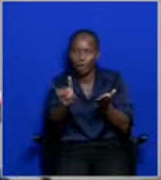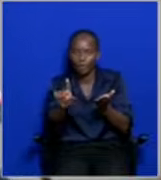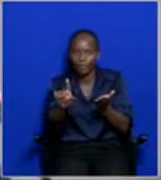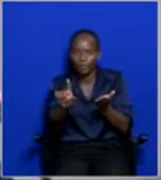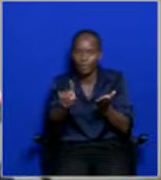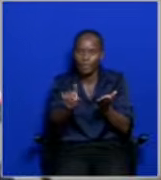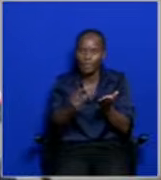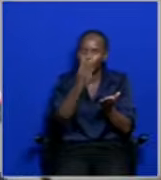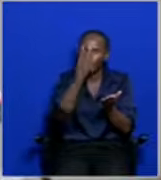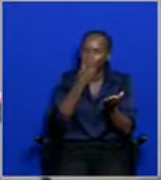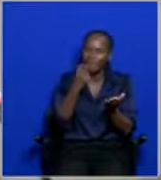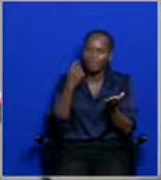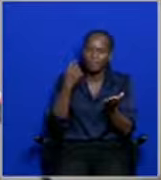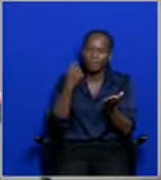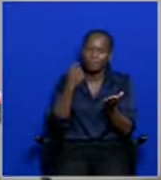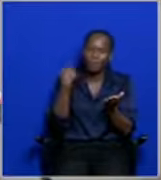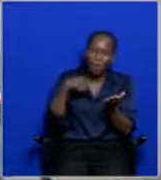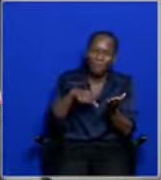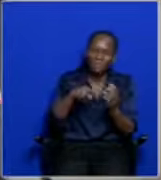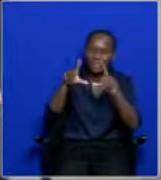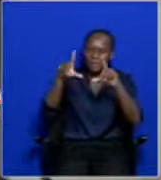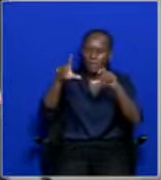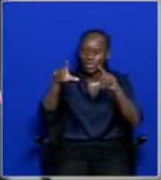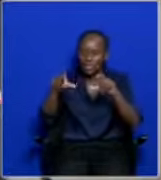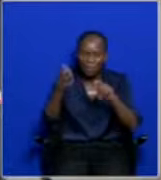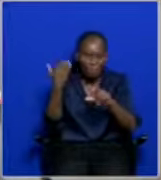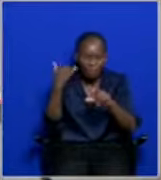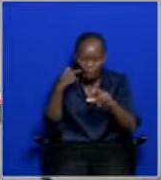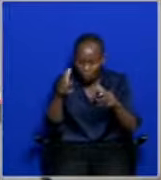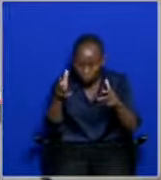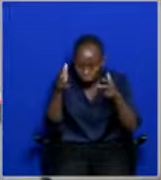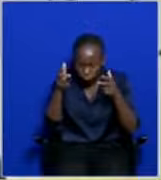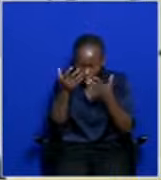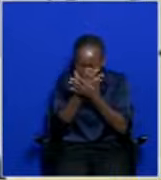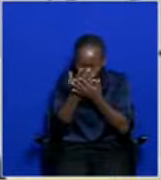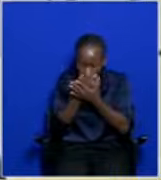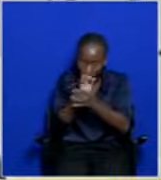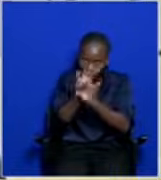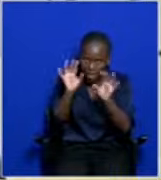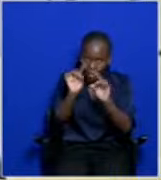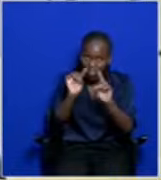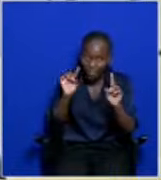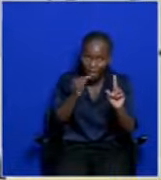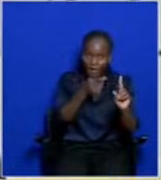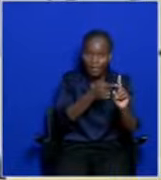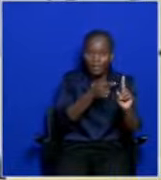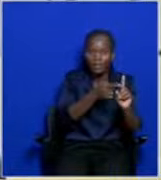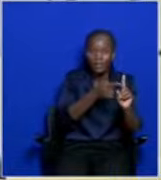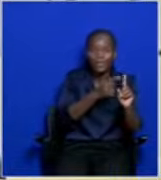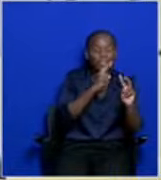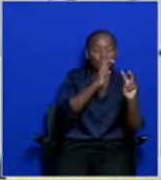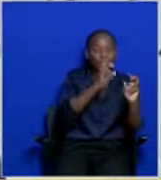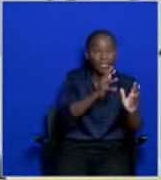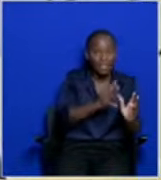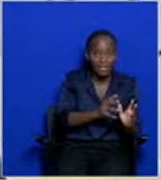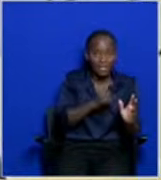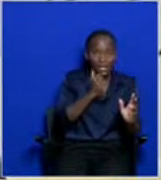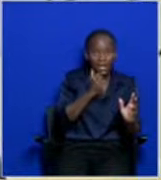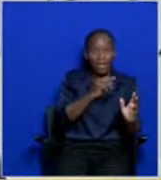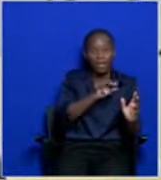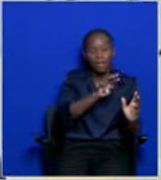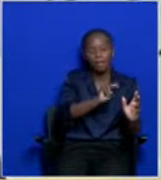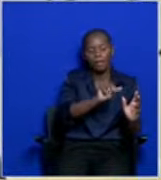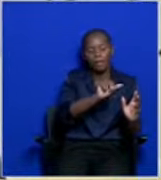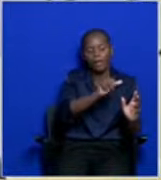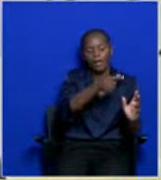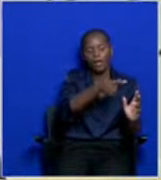looked at the pictures provided by investigator Magagula today. So, best case scenario,